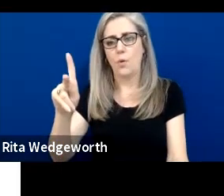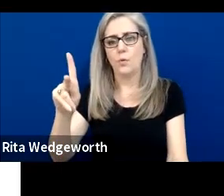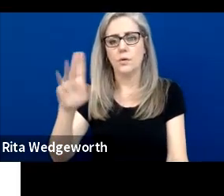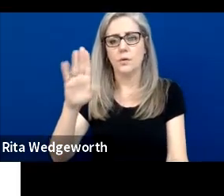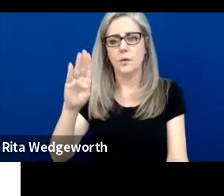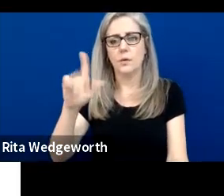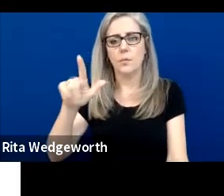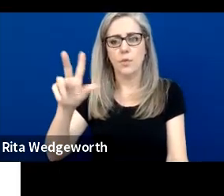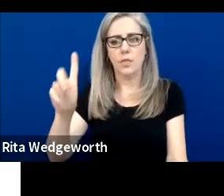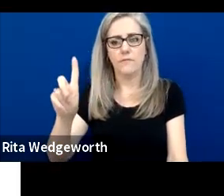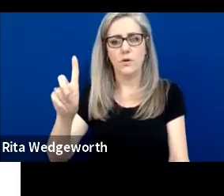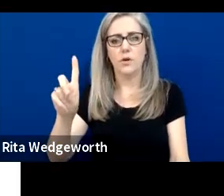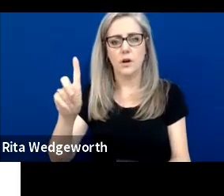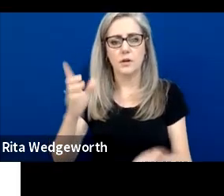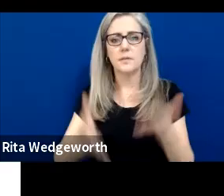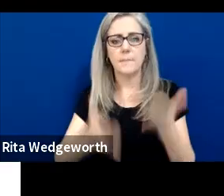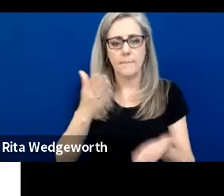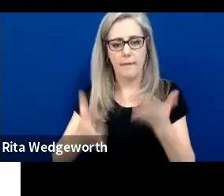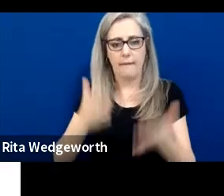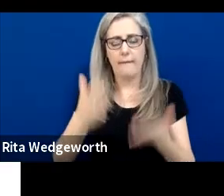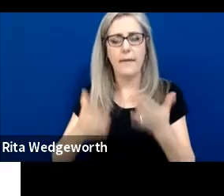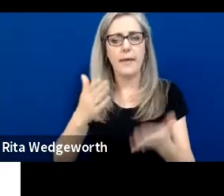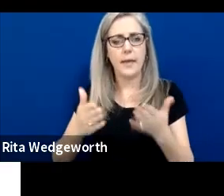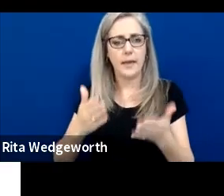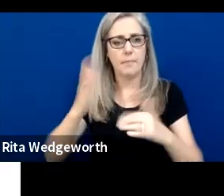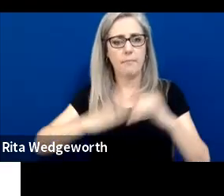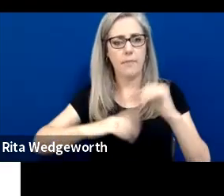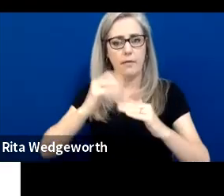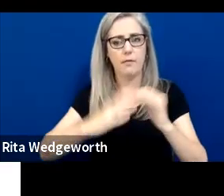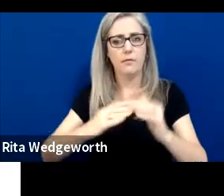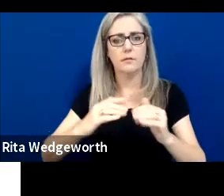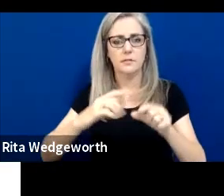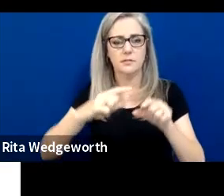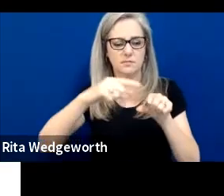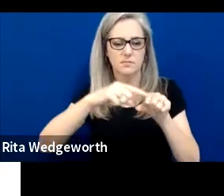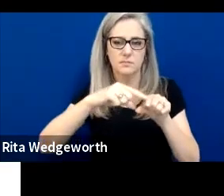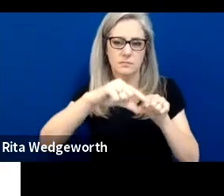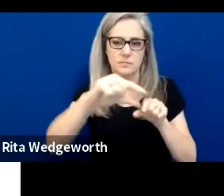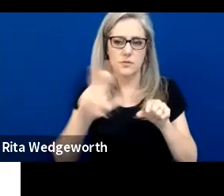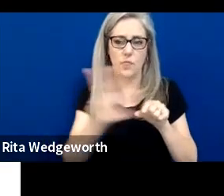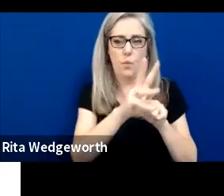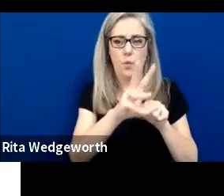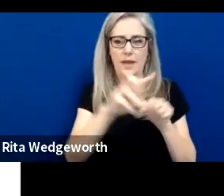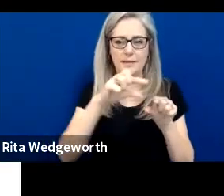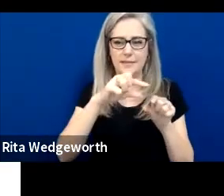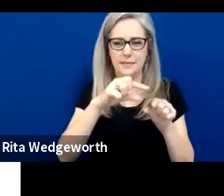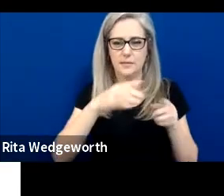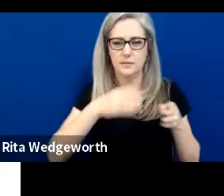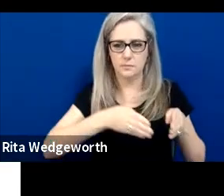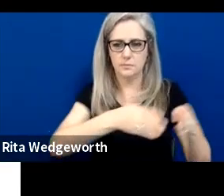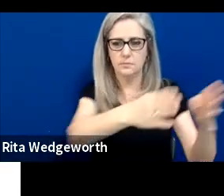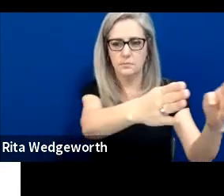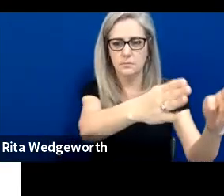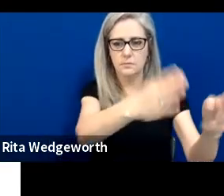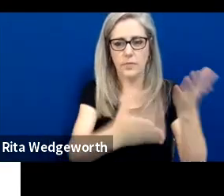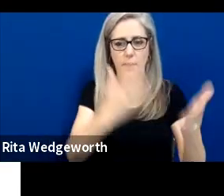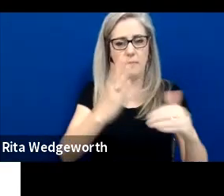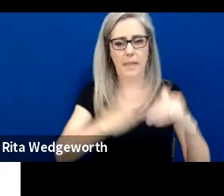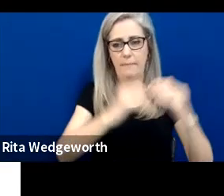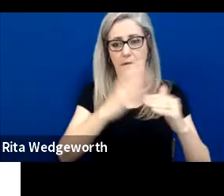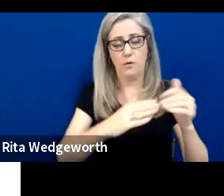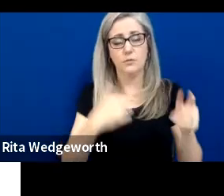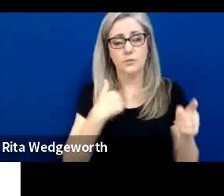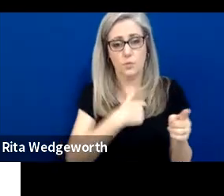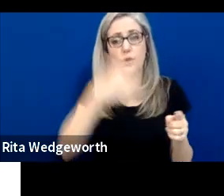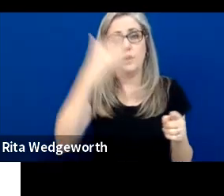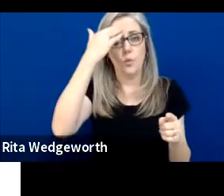come up adjacent to the site there to the west. And so we've, you know, definitely aware of